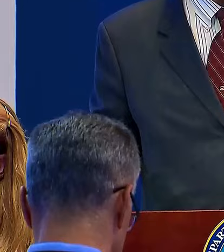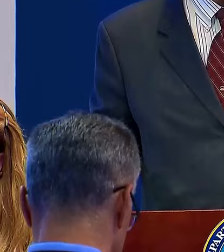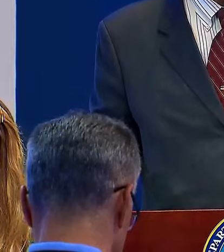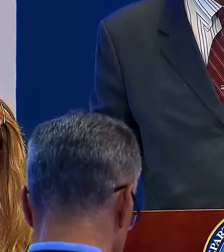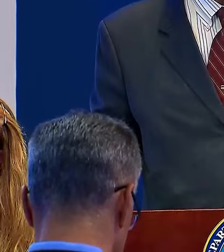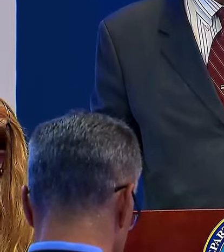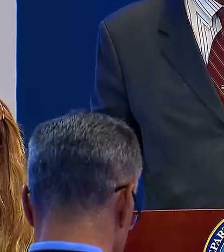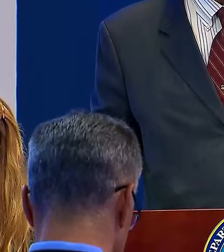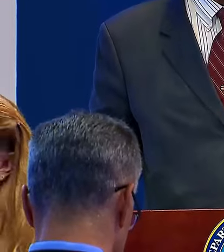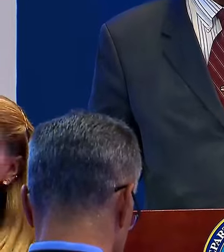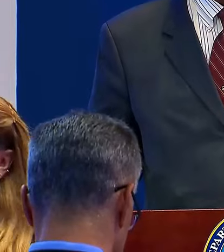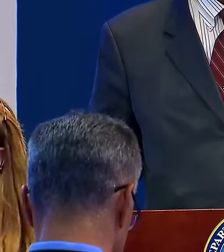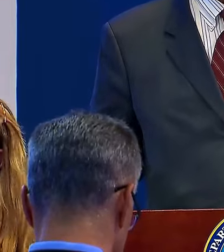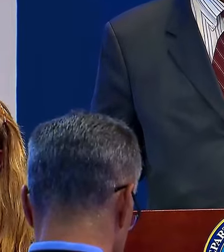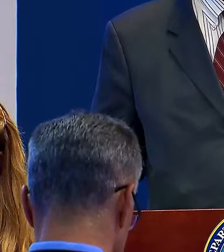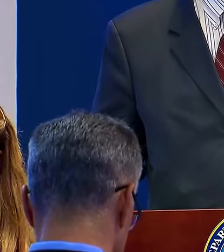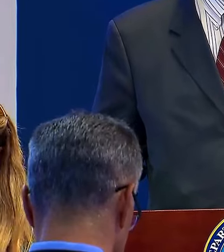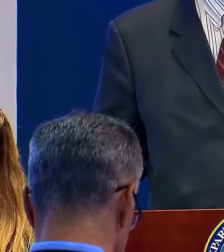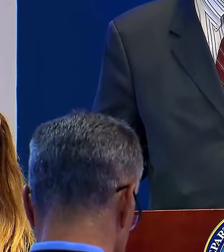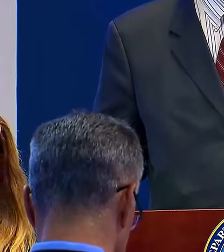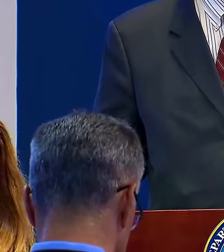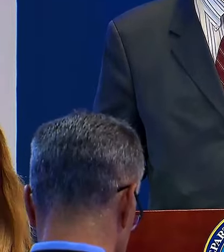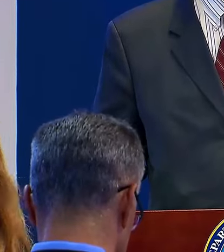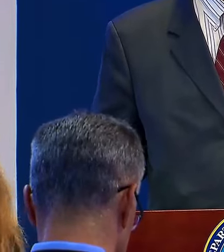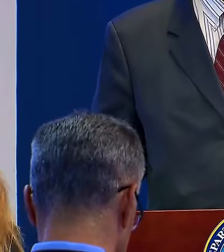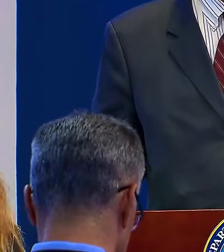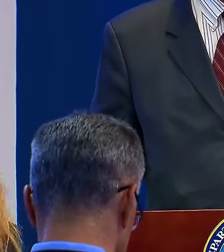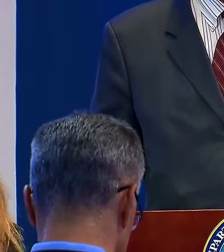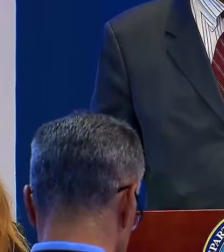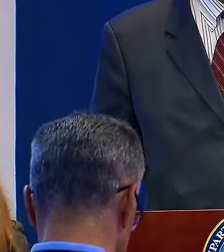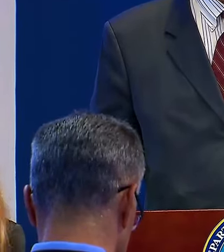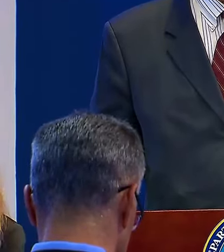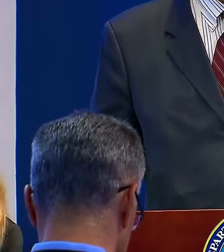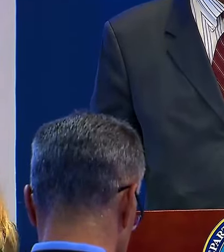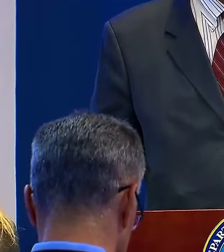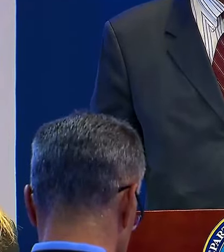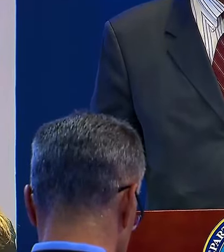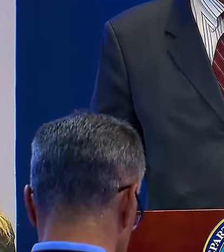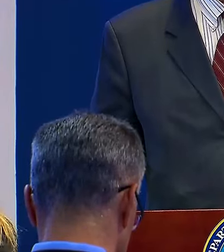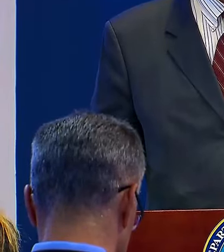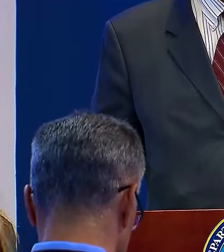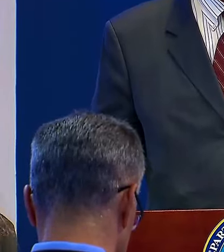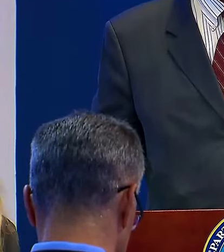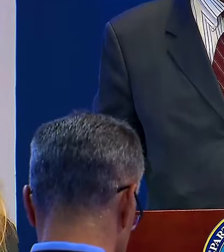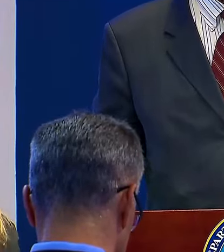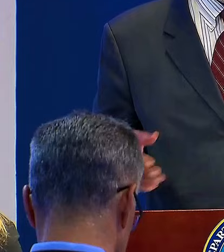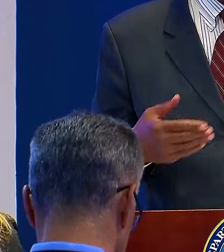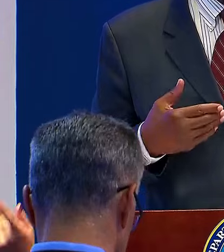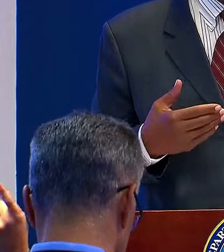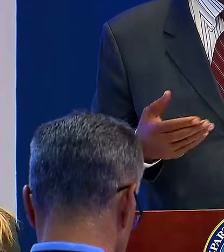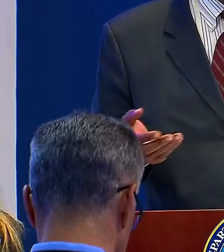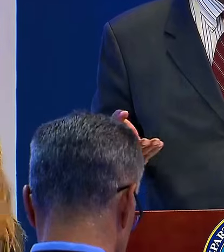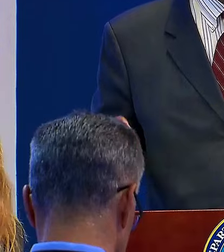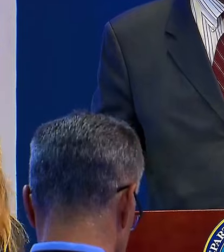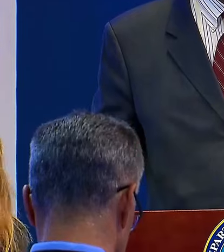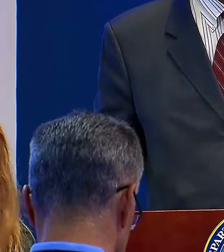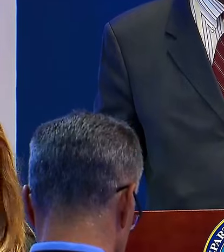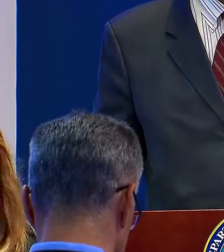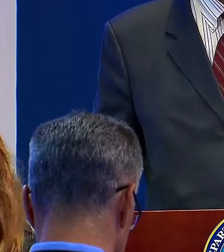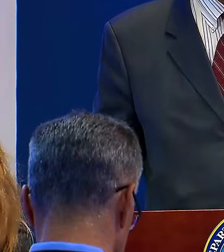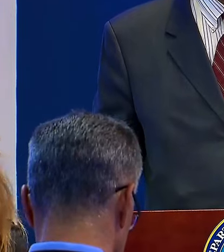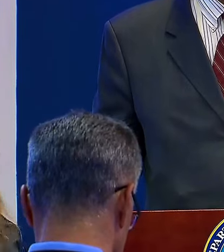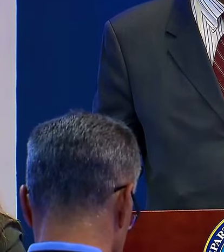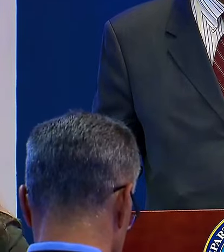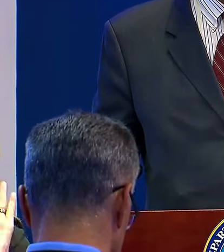us, doing for us, Master, please, what needs to be done. We surrender our will to your